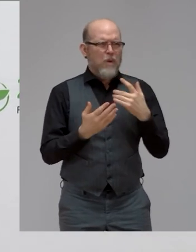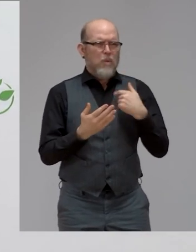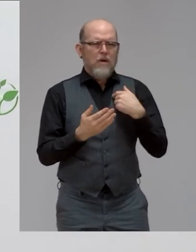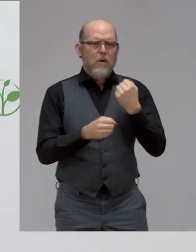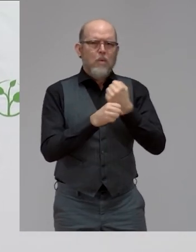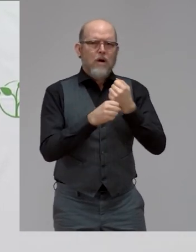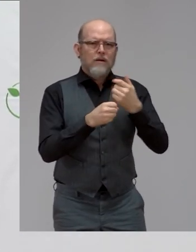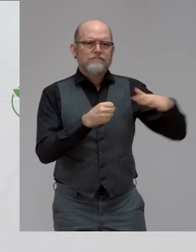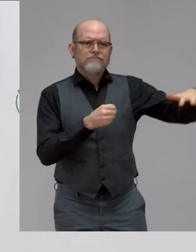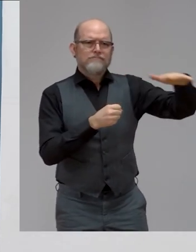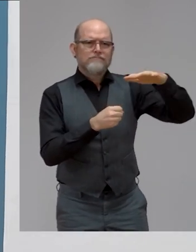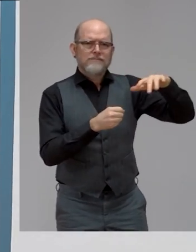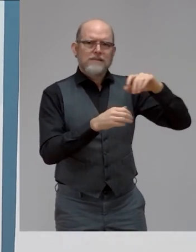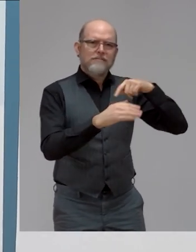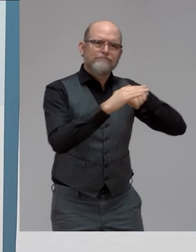and